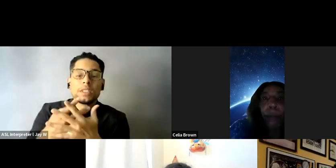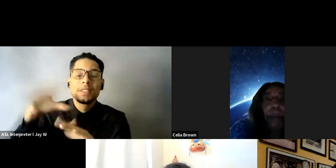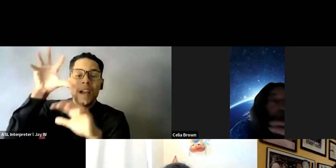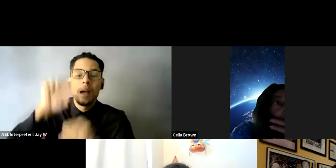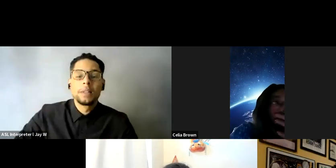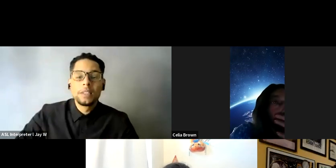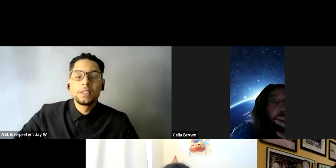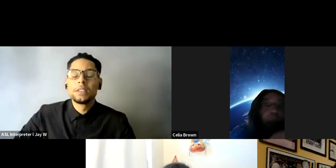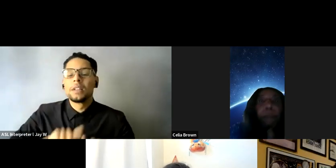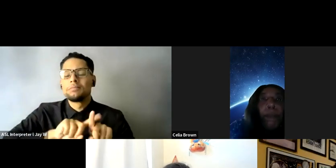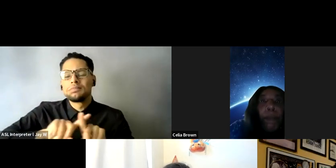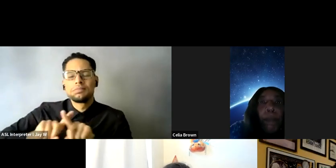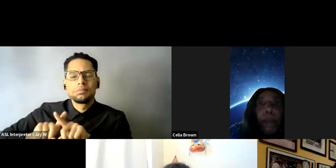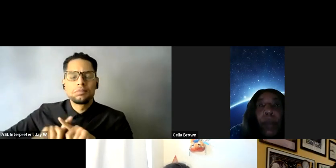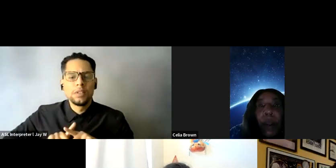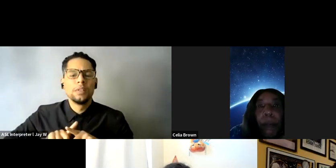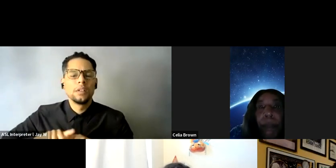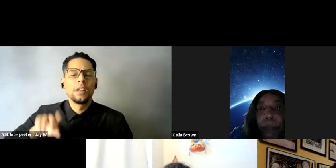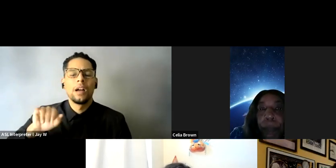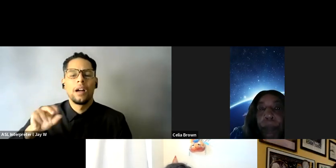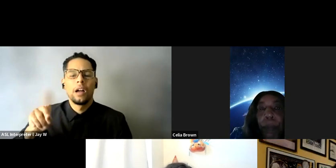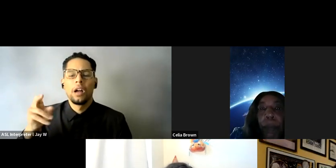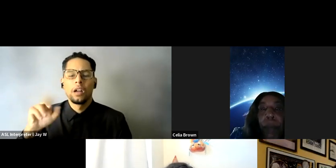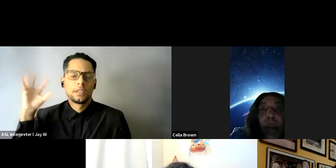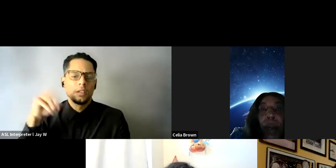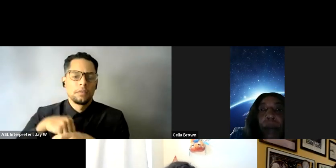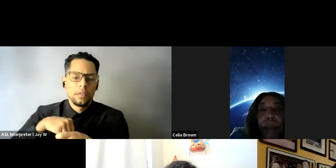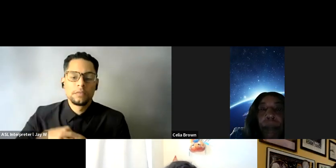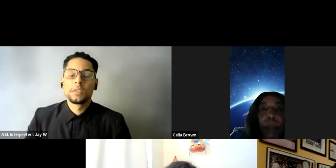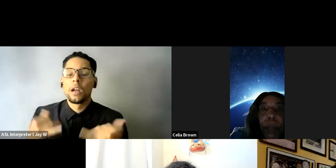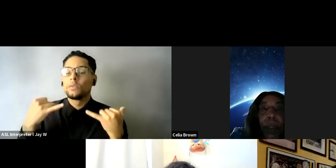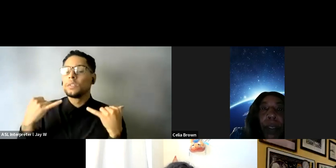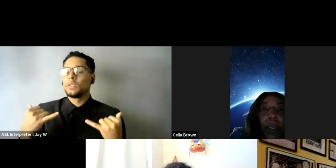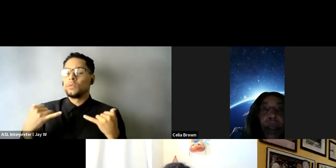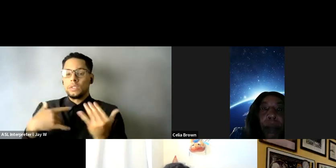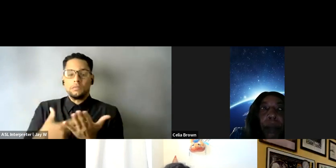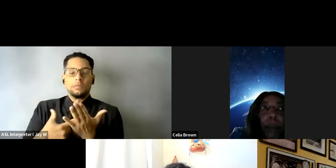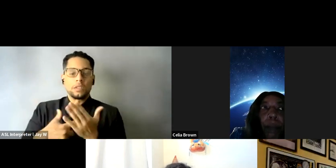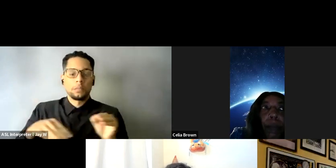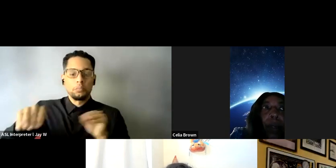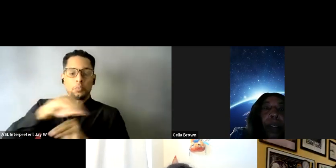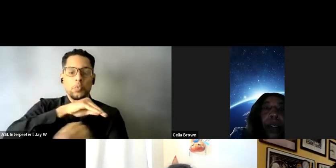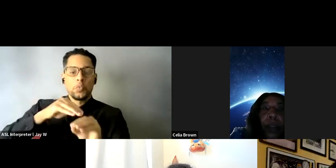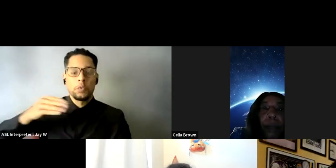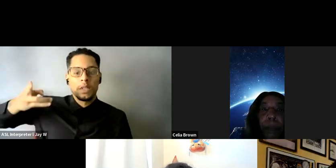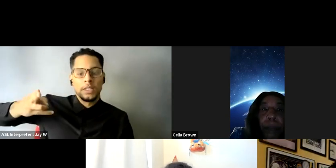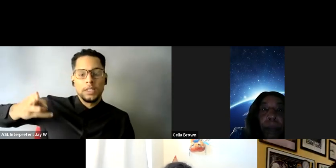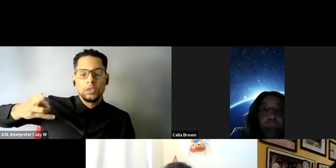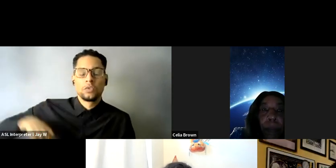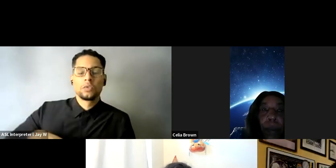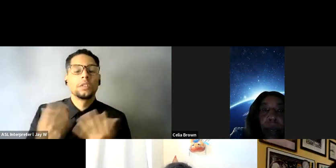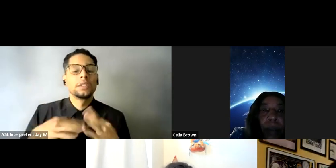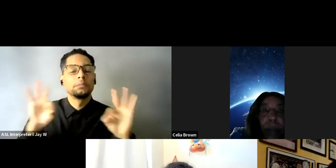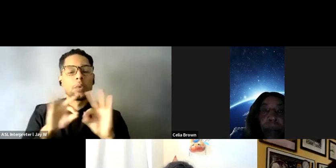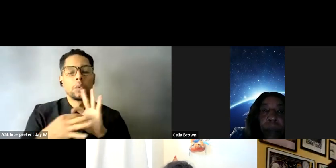more. And I think today, as we talk about movement lineages and we talk about this important connection and